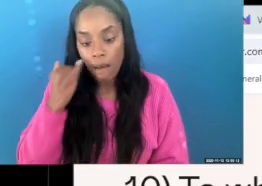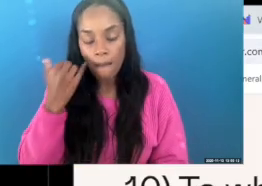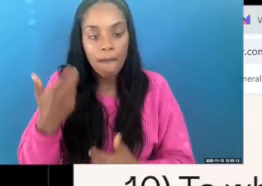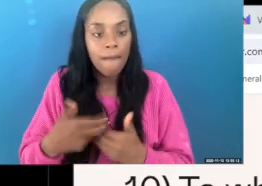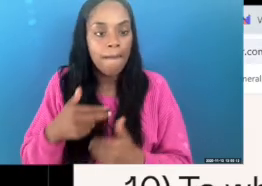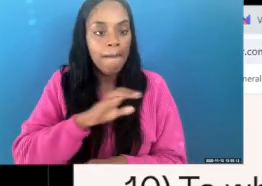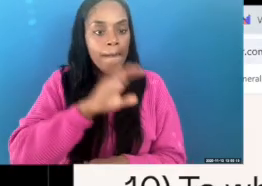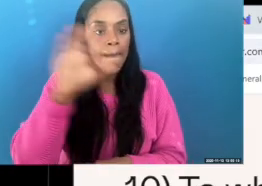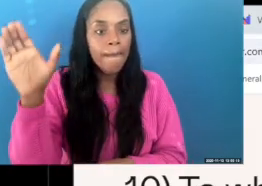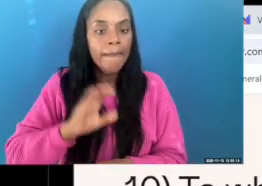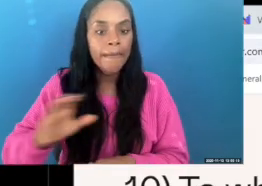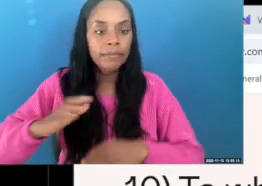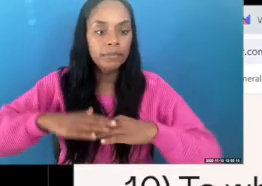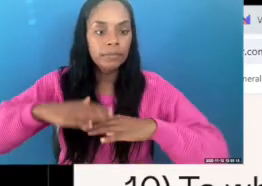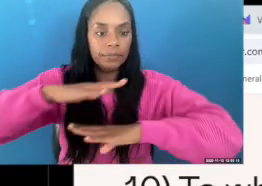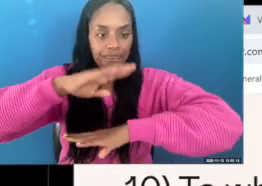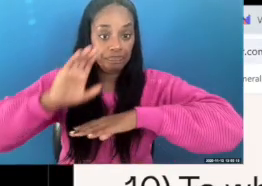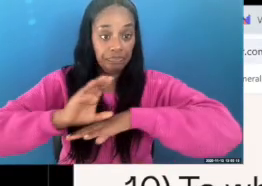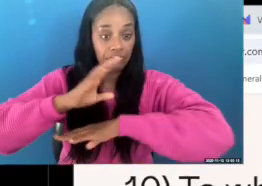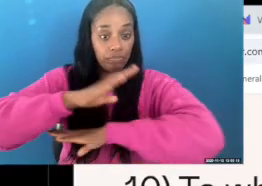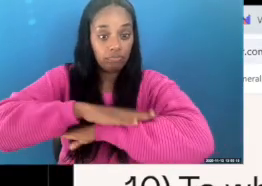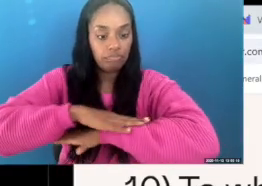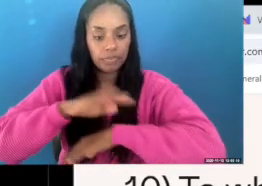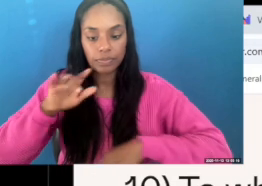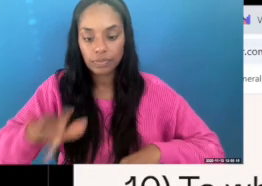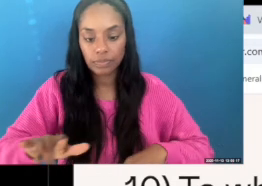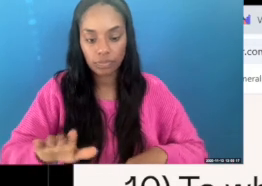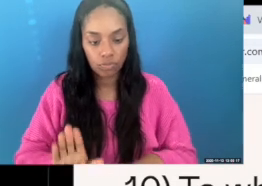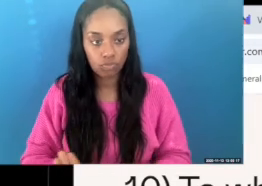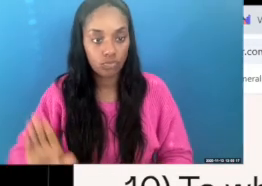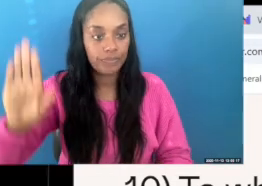hands. Let me do that now before I start calling on people in the room.